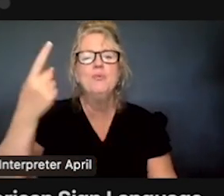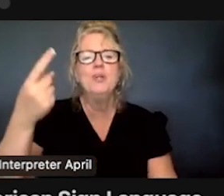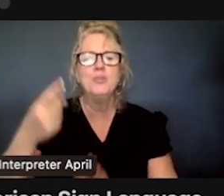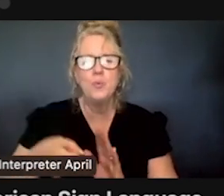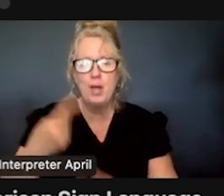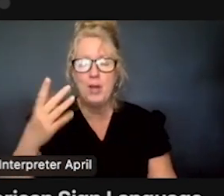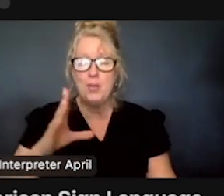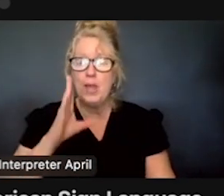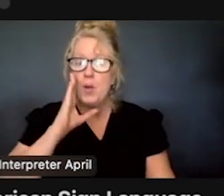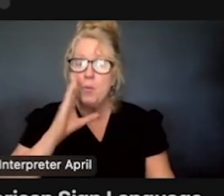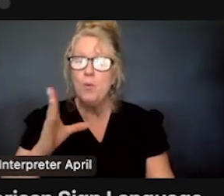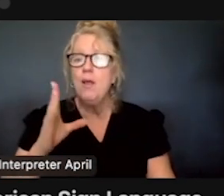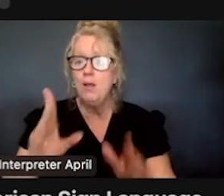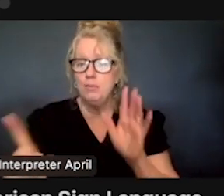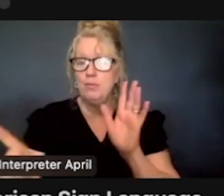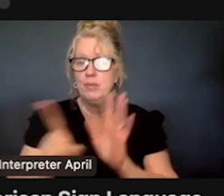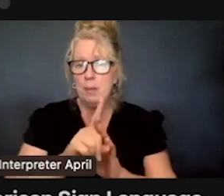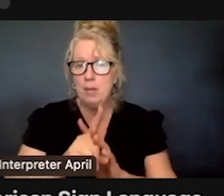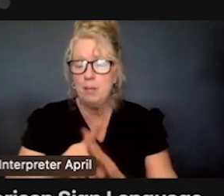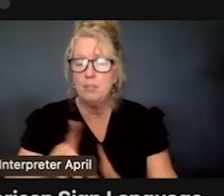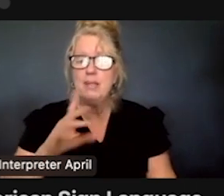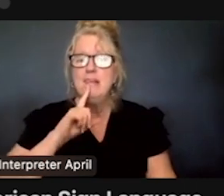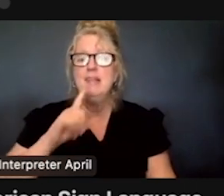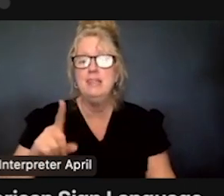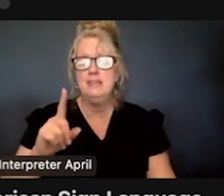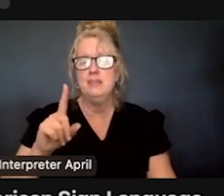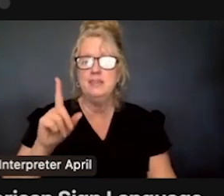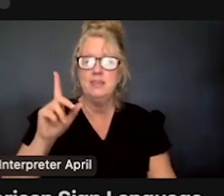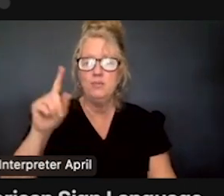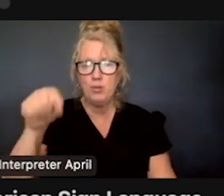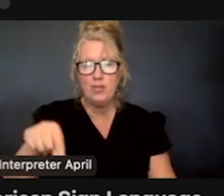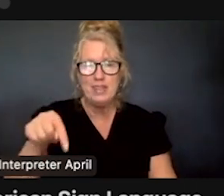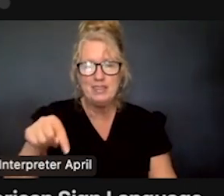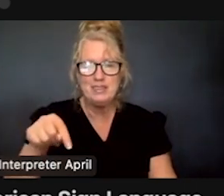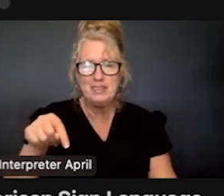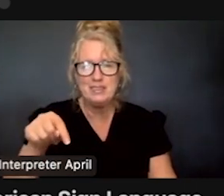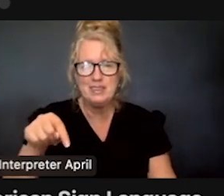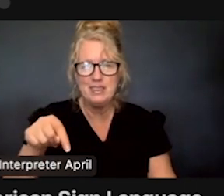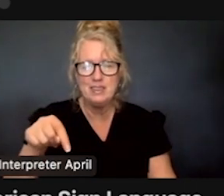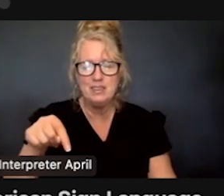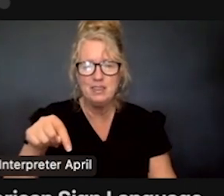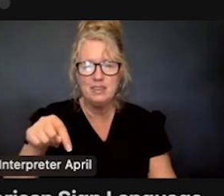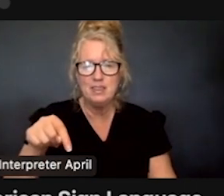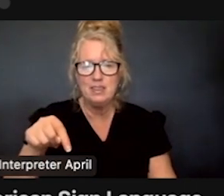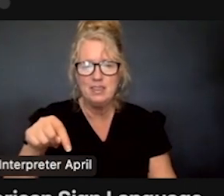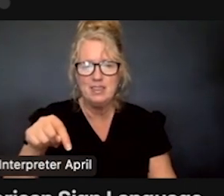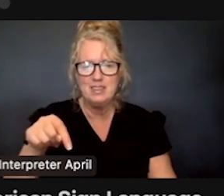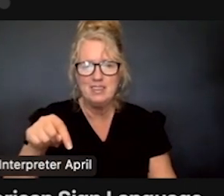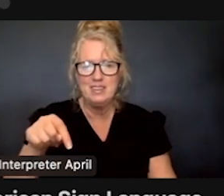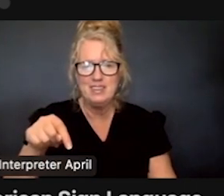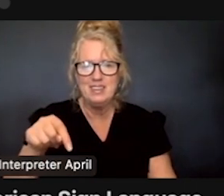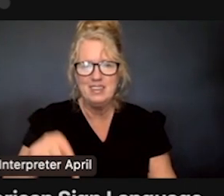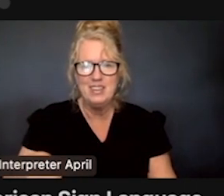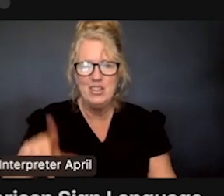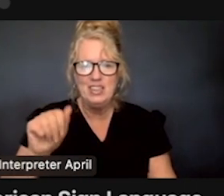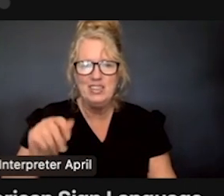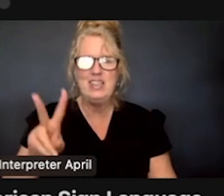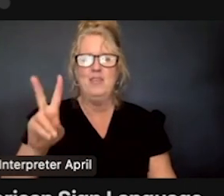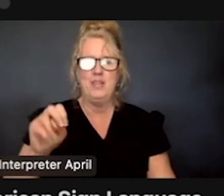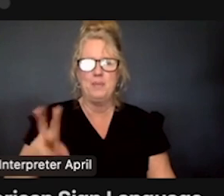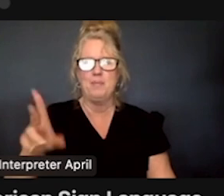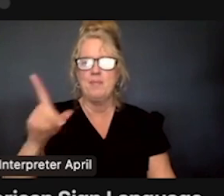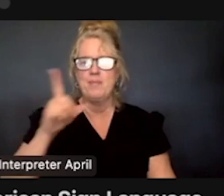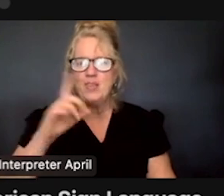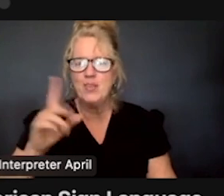is coming up is in, look at this, love that camera, those